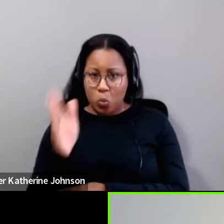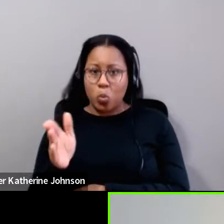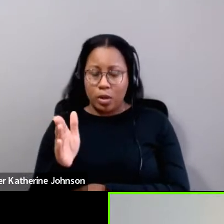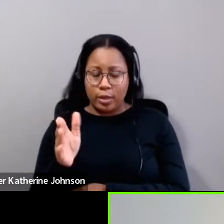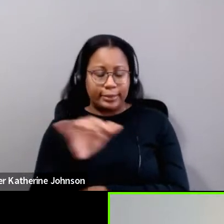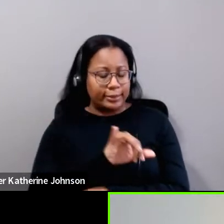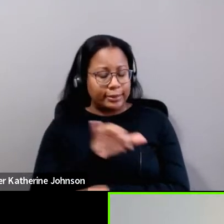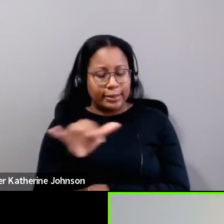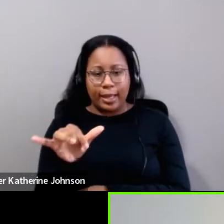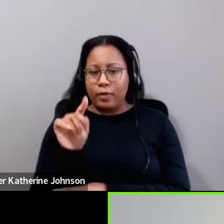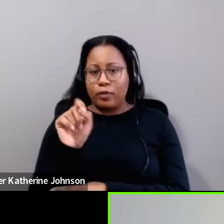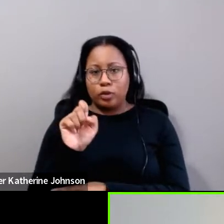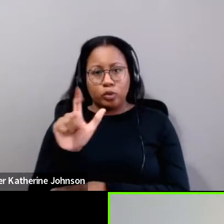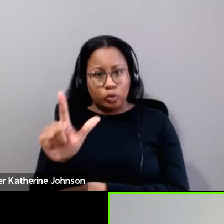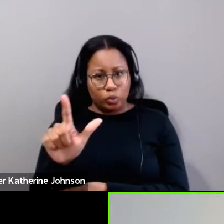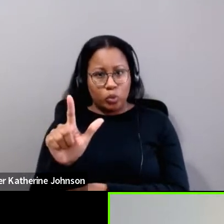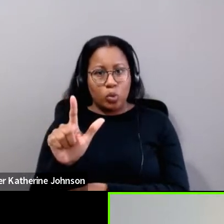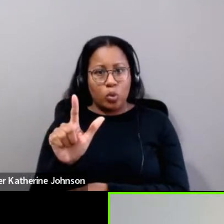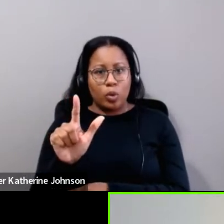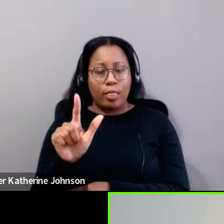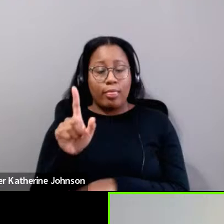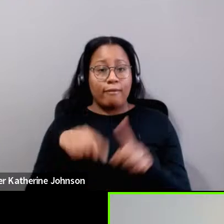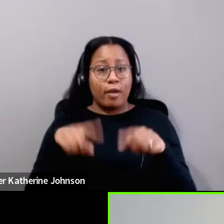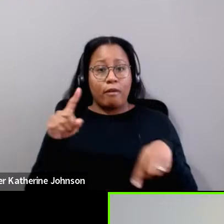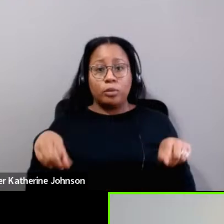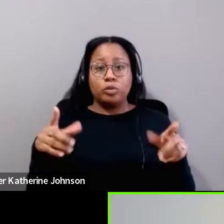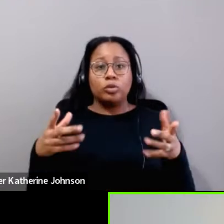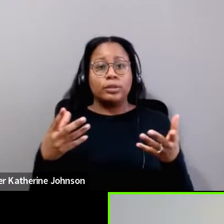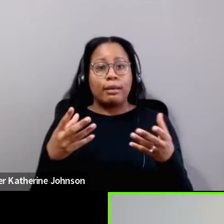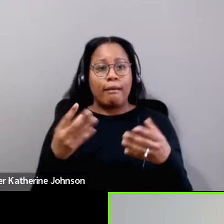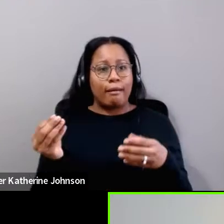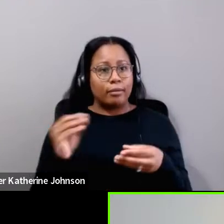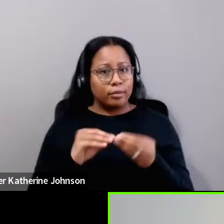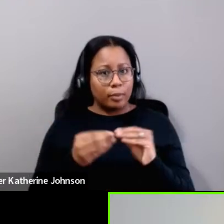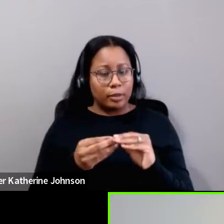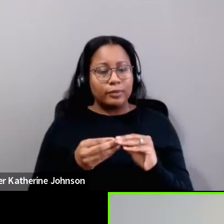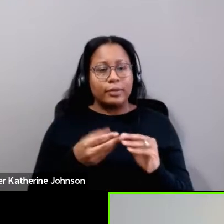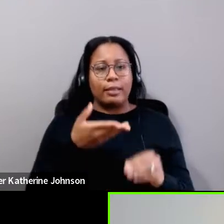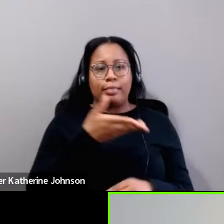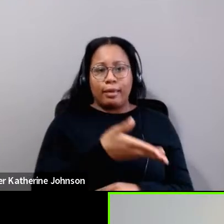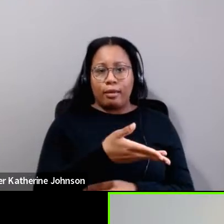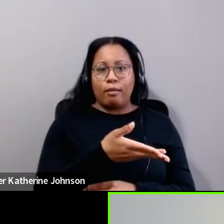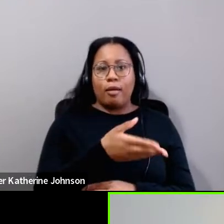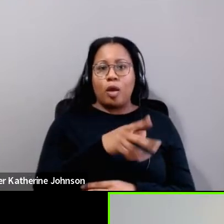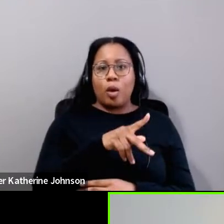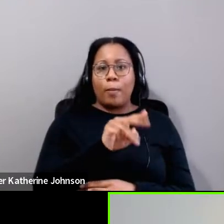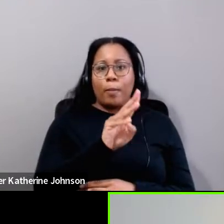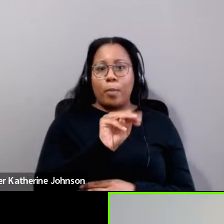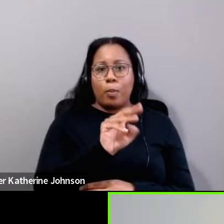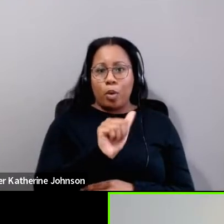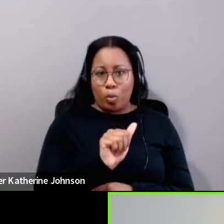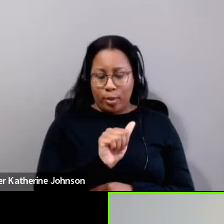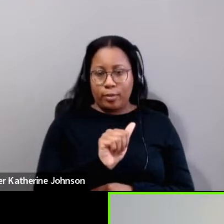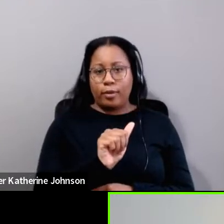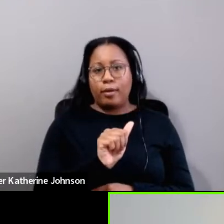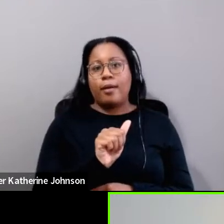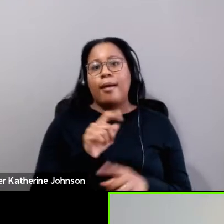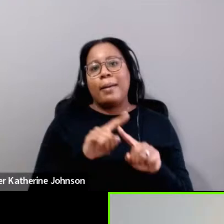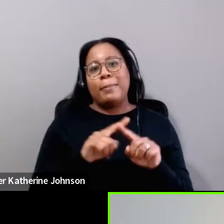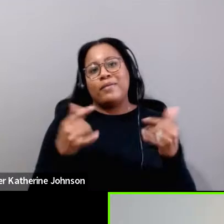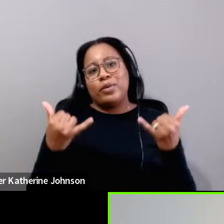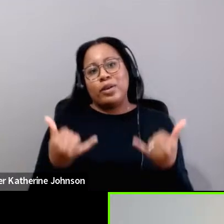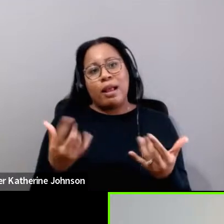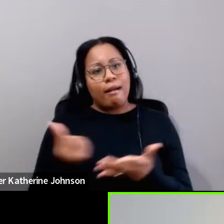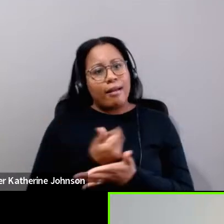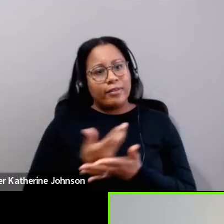tool where our variables and indicators are in the PUMA geographies. And so for now, everything has to be